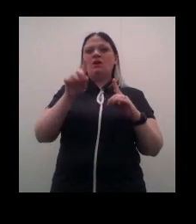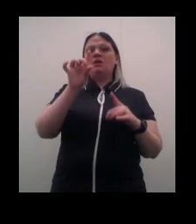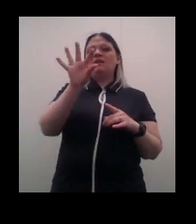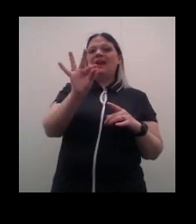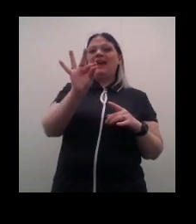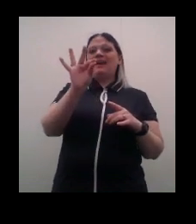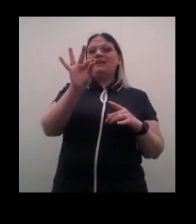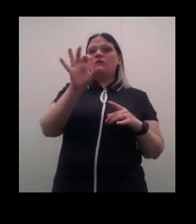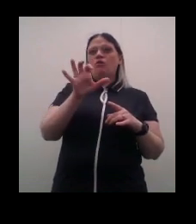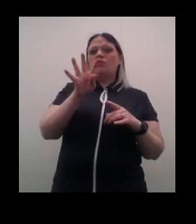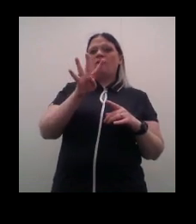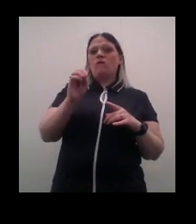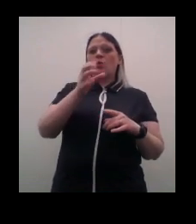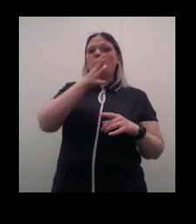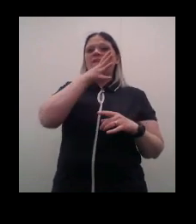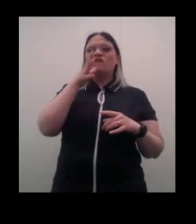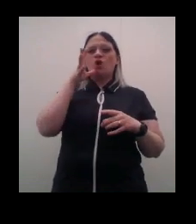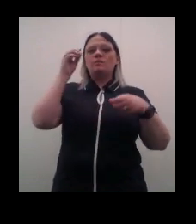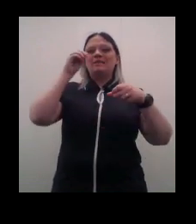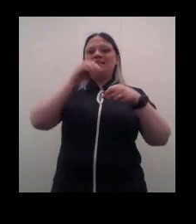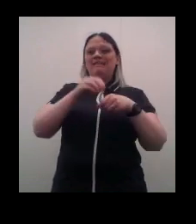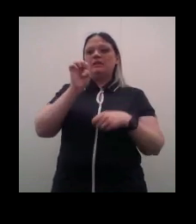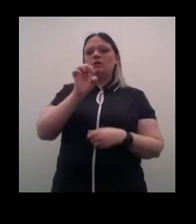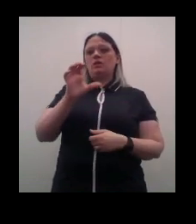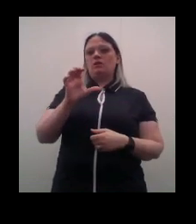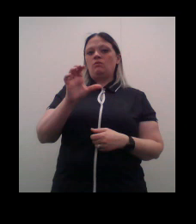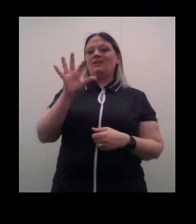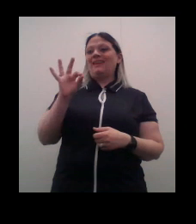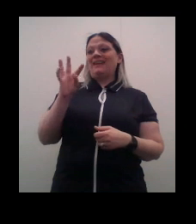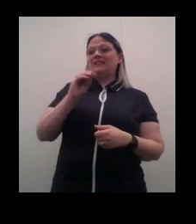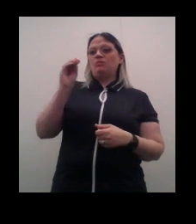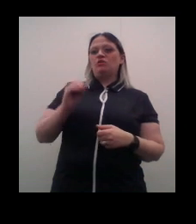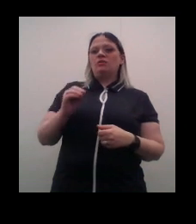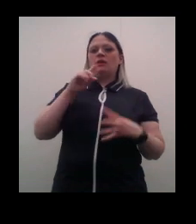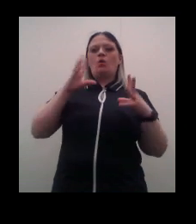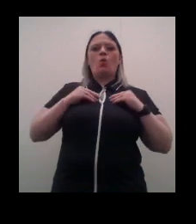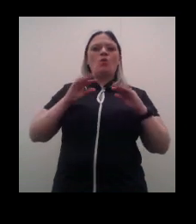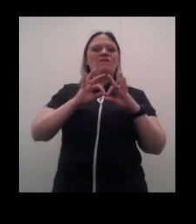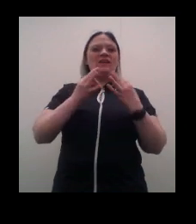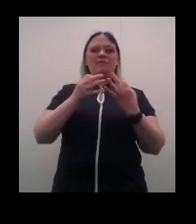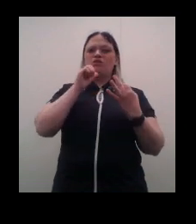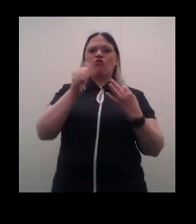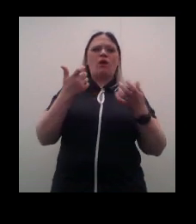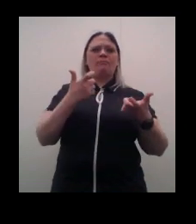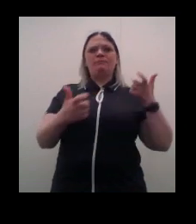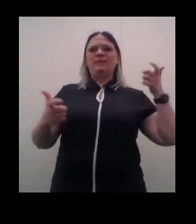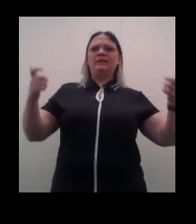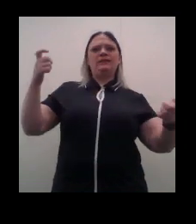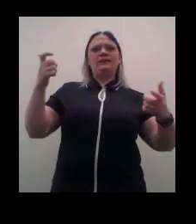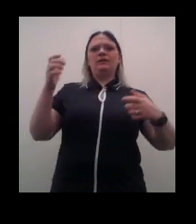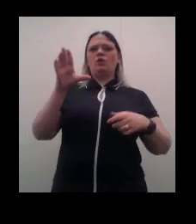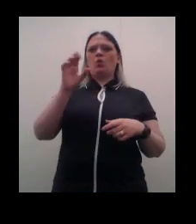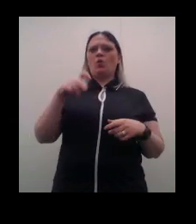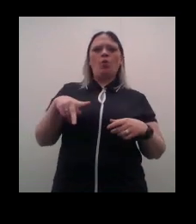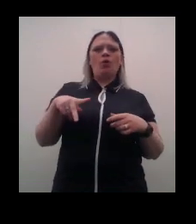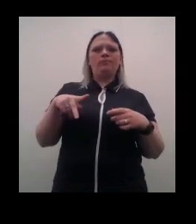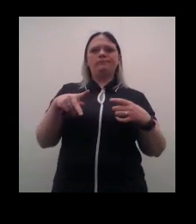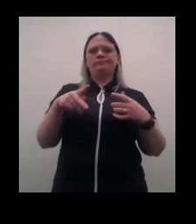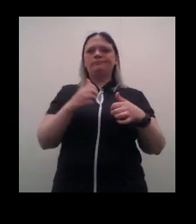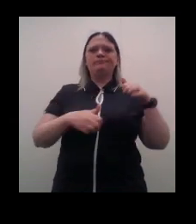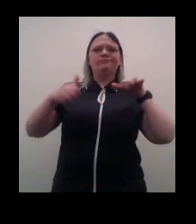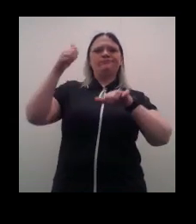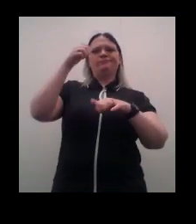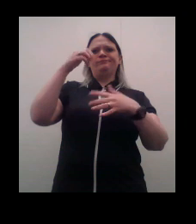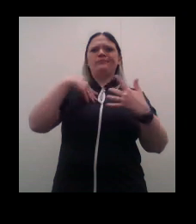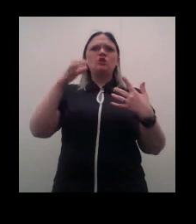940 farms in Erie County, of which 96% of them are family farms. They're not big corporations, those big conglomerates that you often